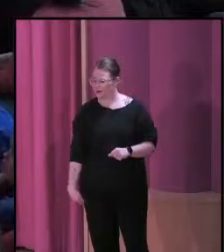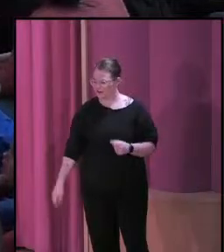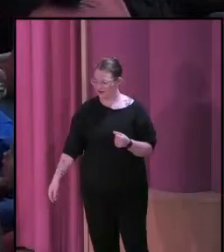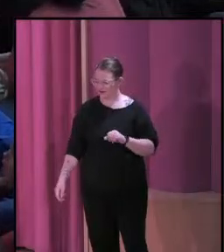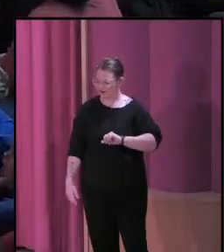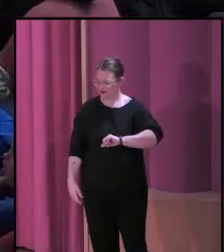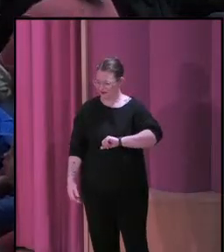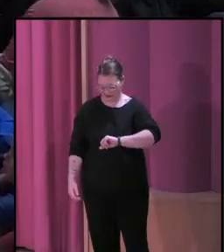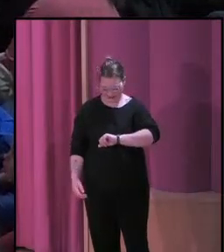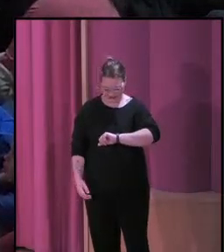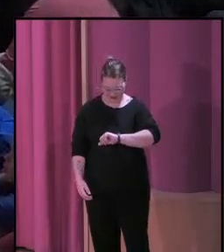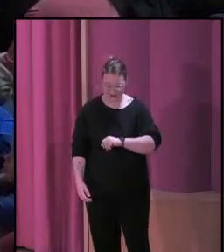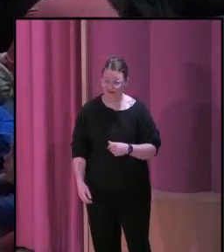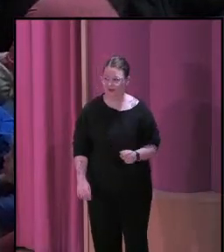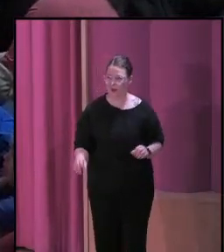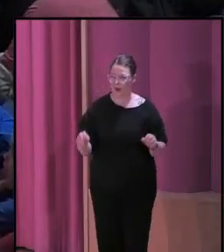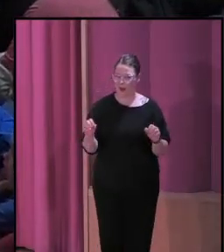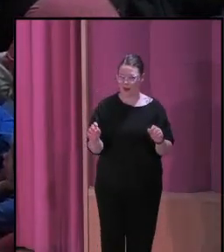All right.